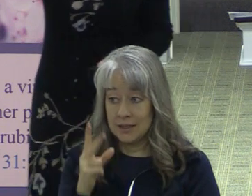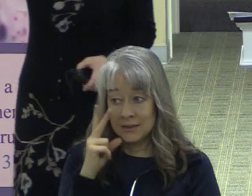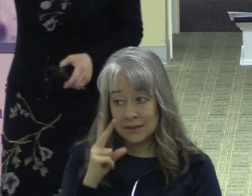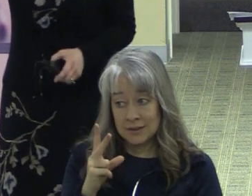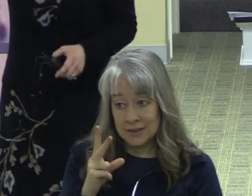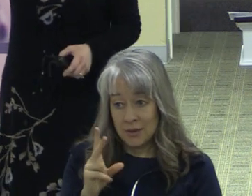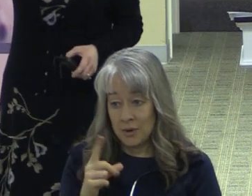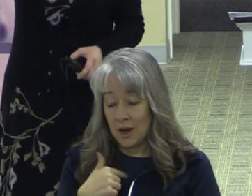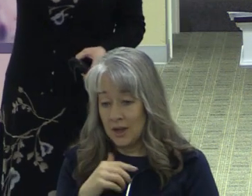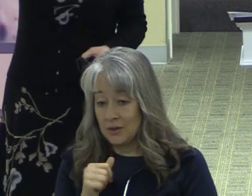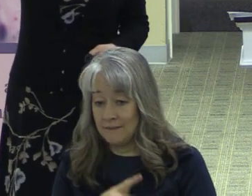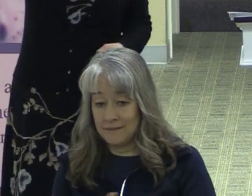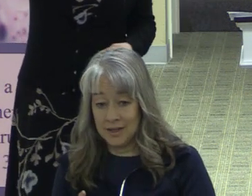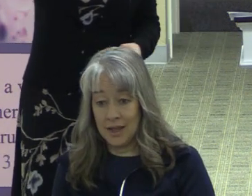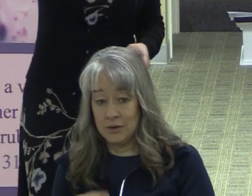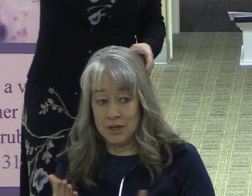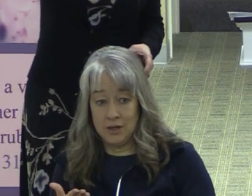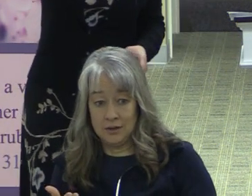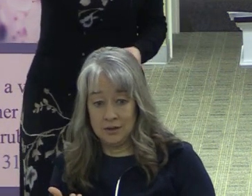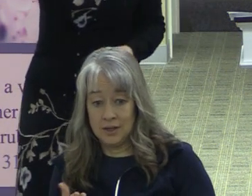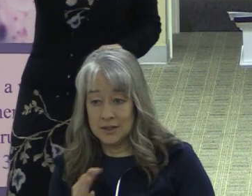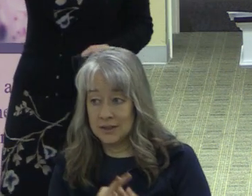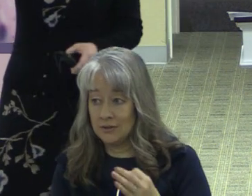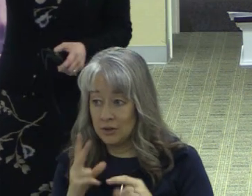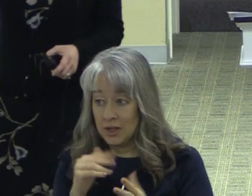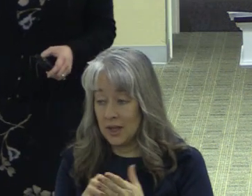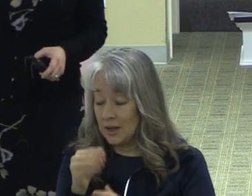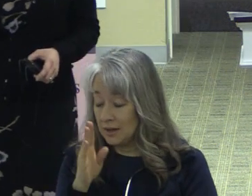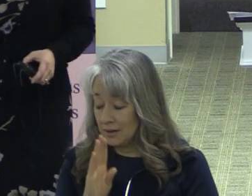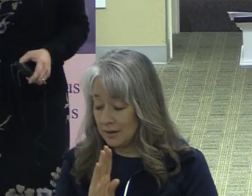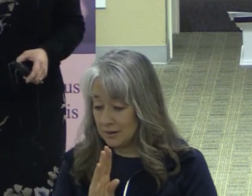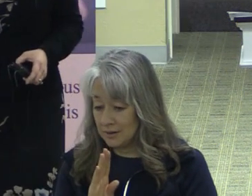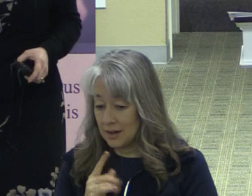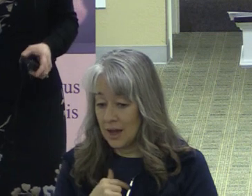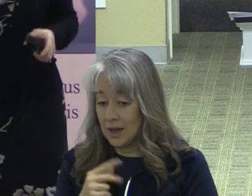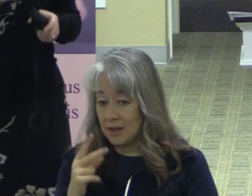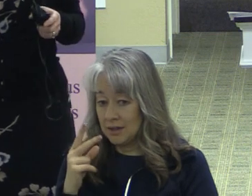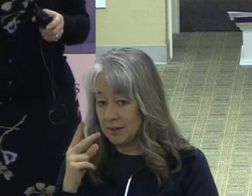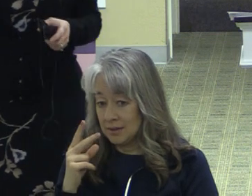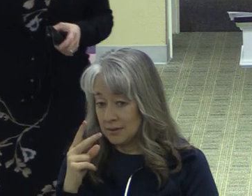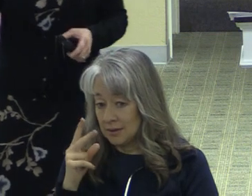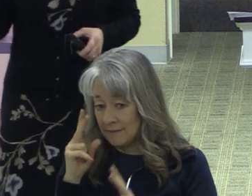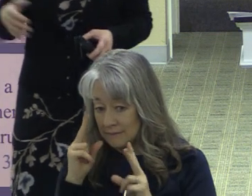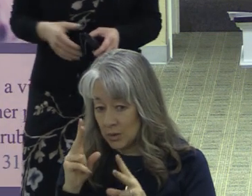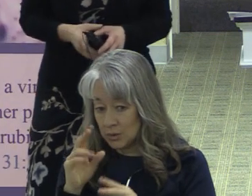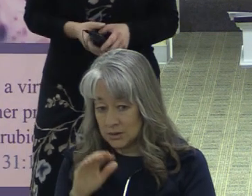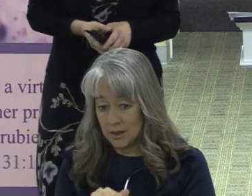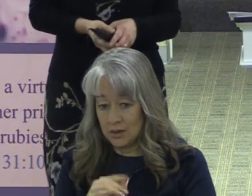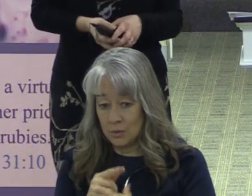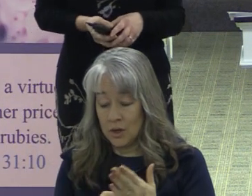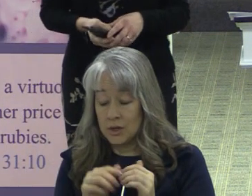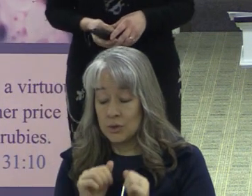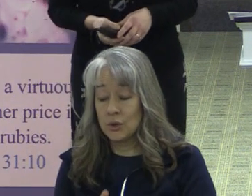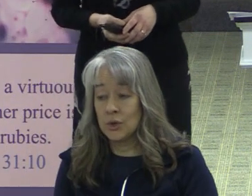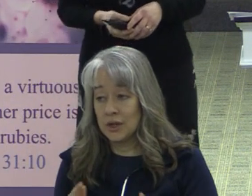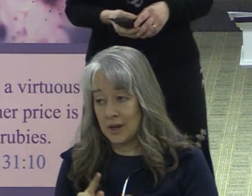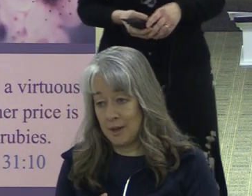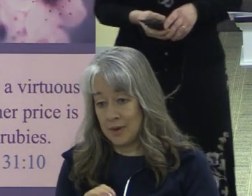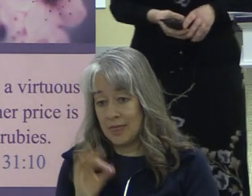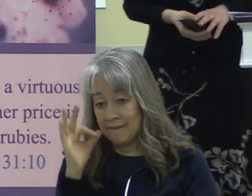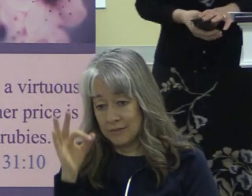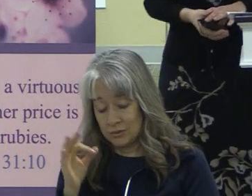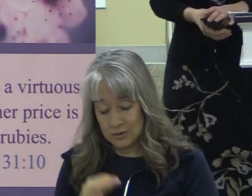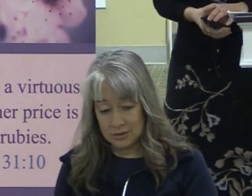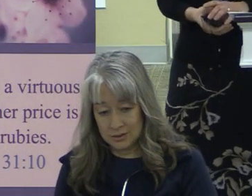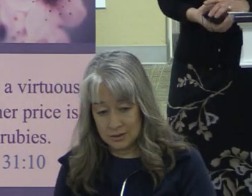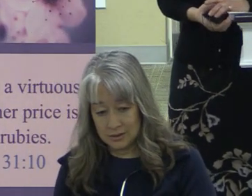see where I could fail out here. And instead of looking at God, I, you know, was focused on what could happen in the